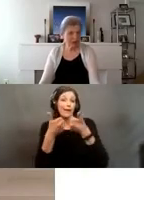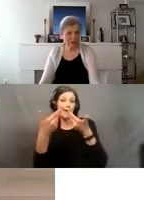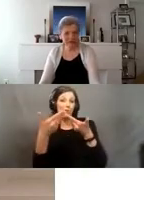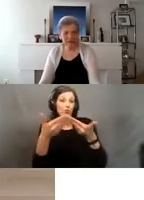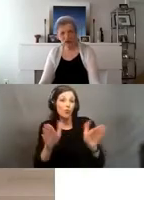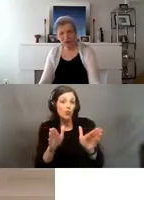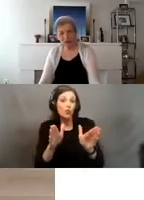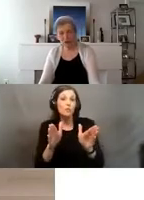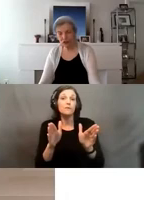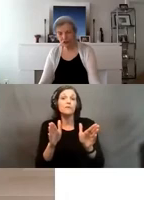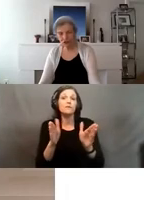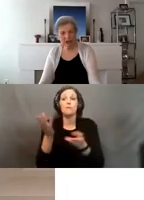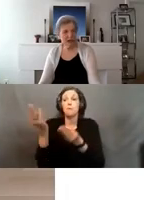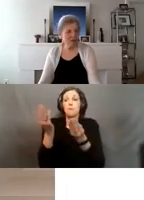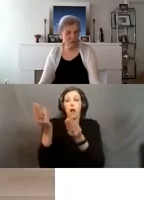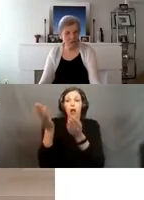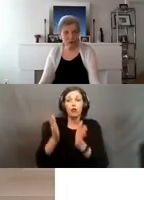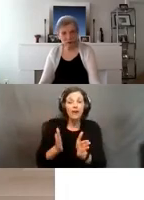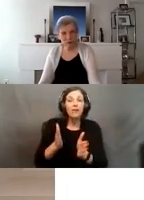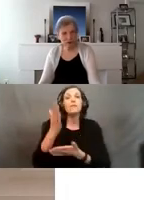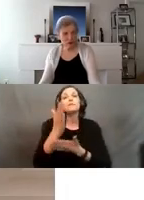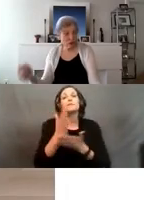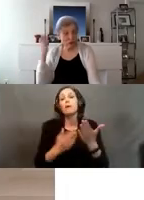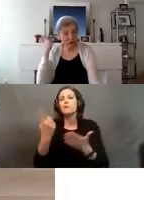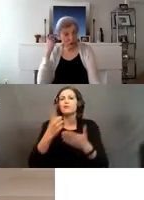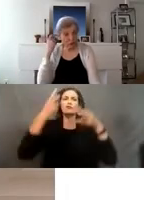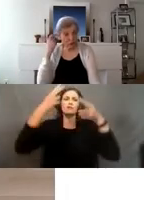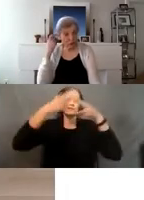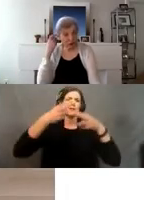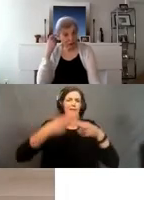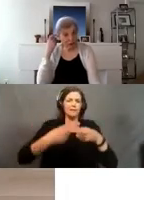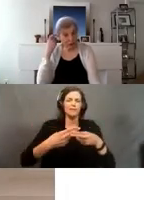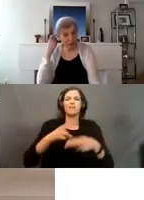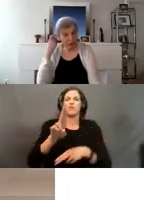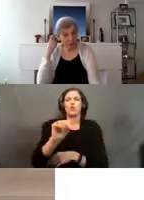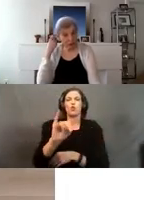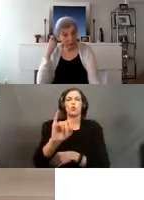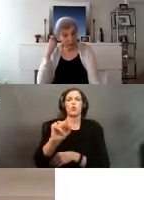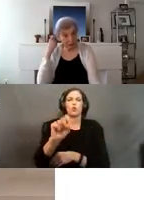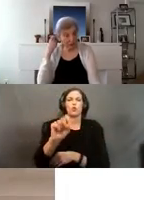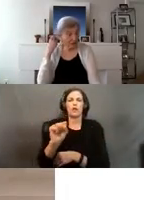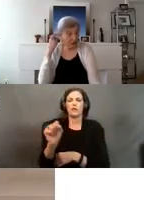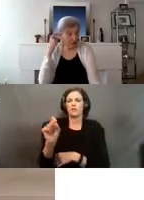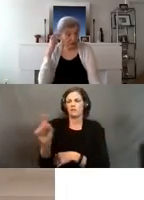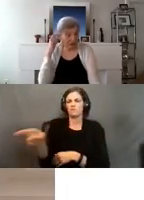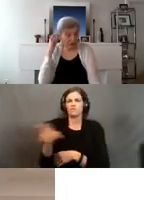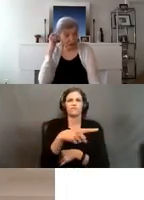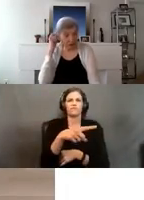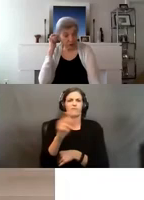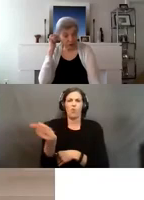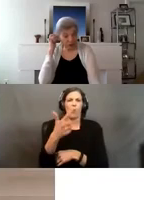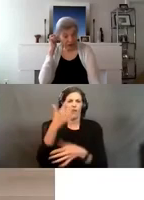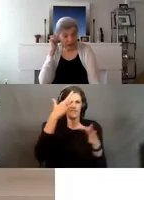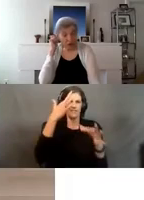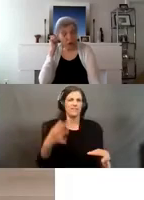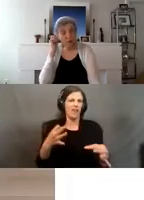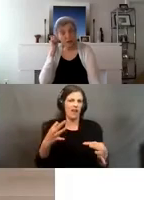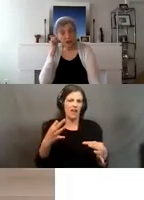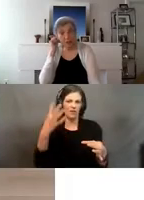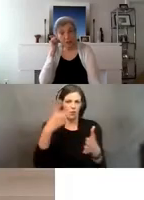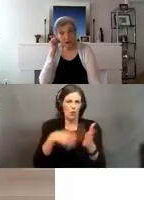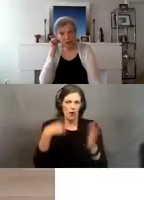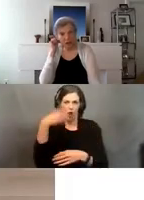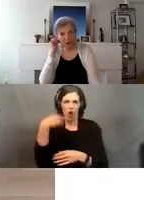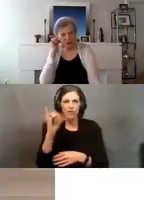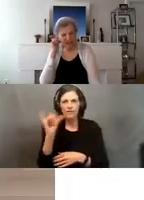be moderated. Some are just naming the rooms. The units are all determining what that will be. Some, I suppose, are just having open